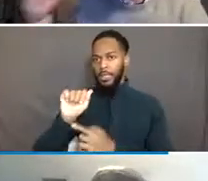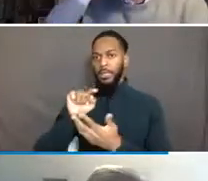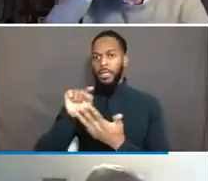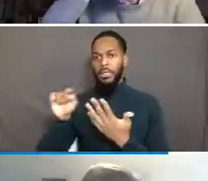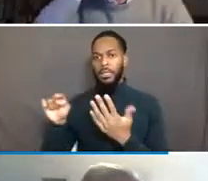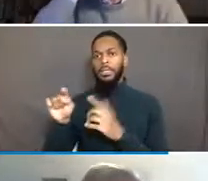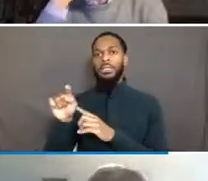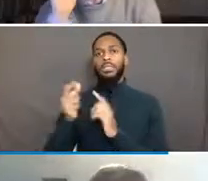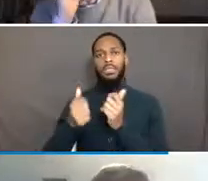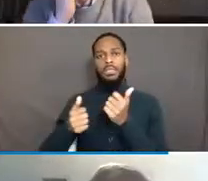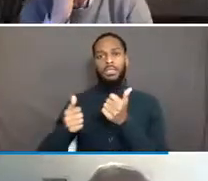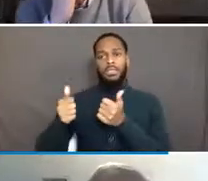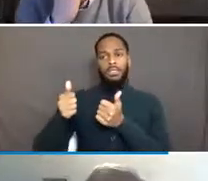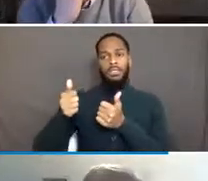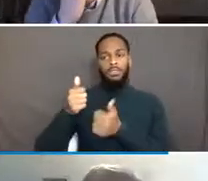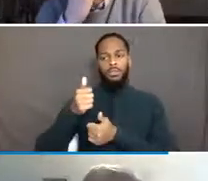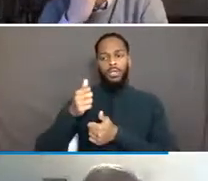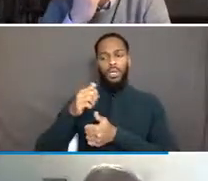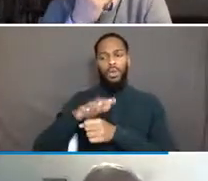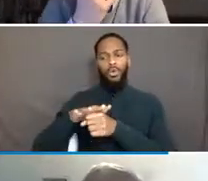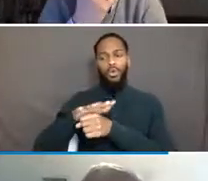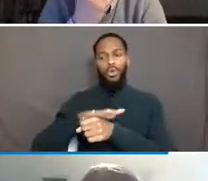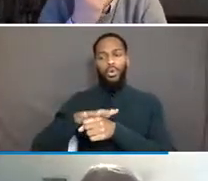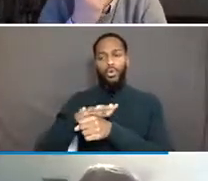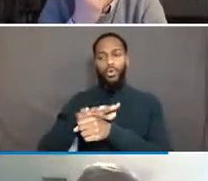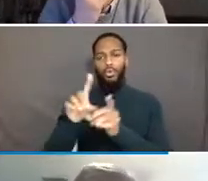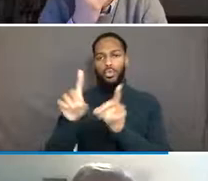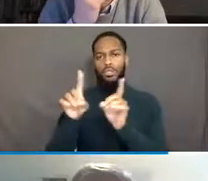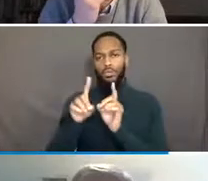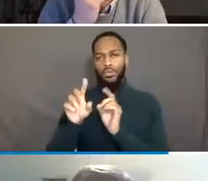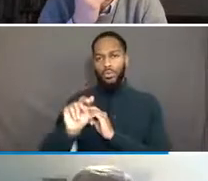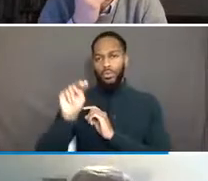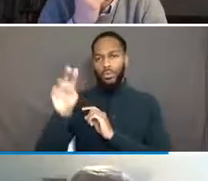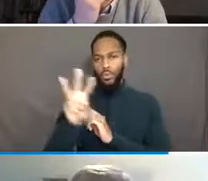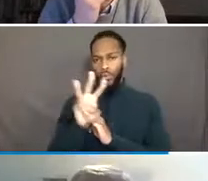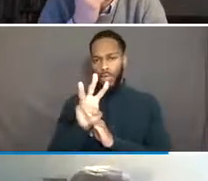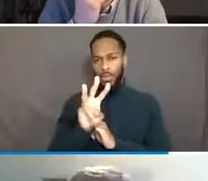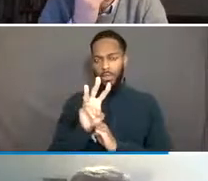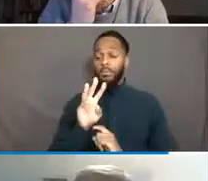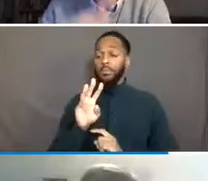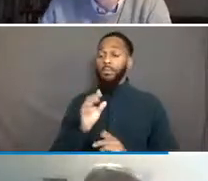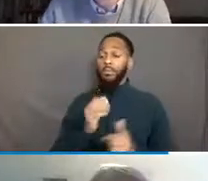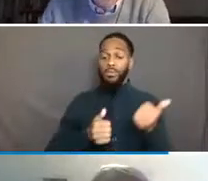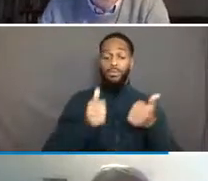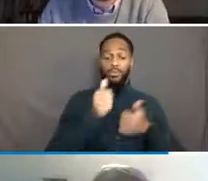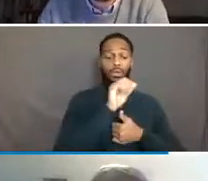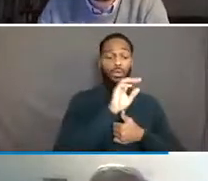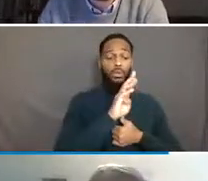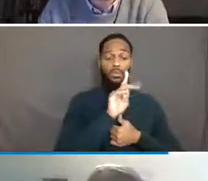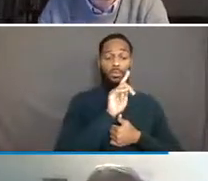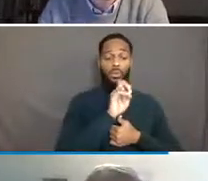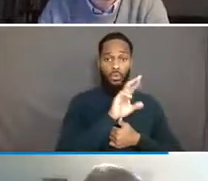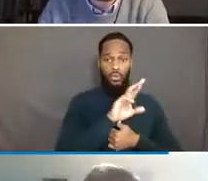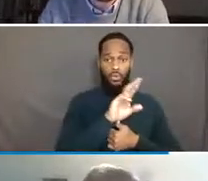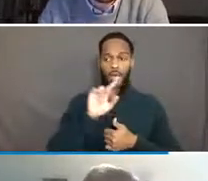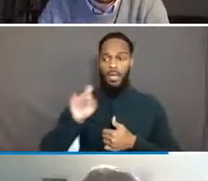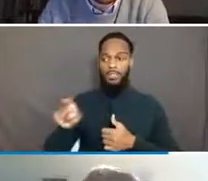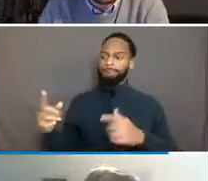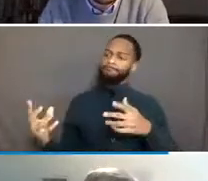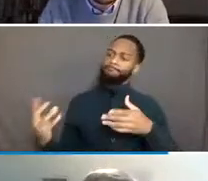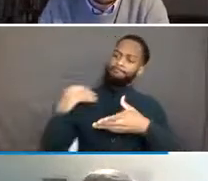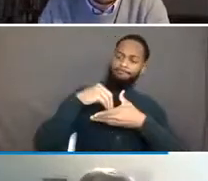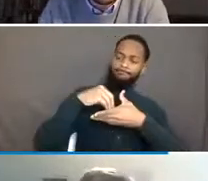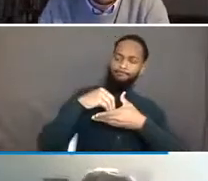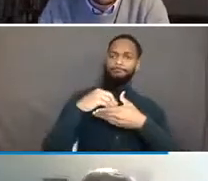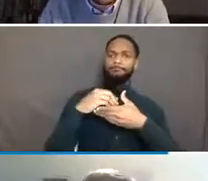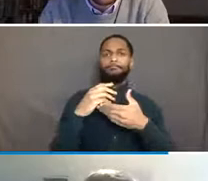Northwest, but Superintendent Buettner has asked her to be by his side and our side for the last number of months as we're